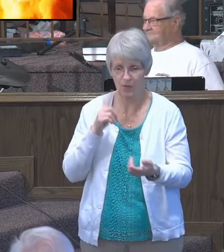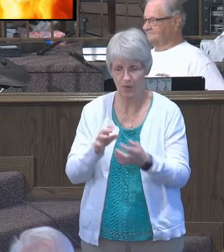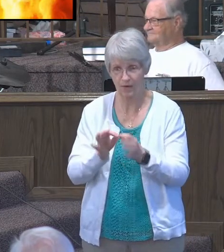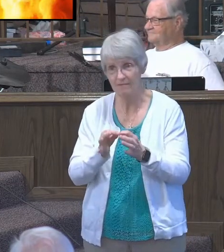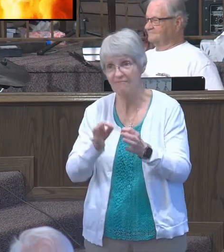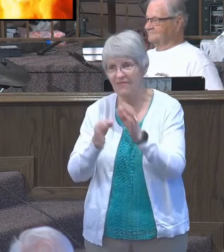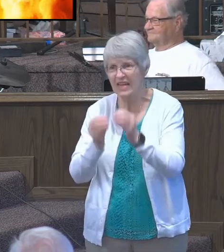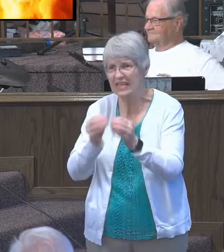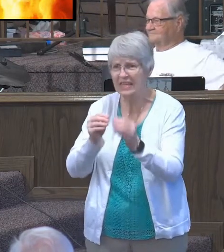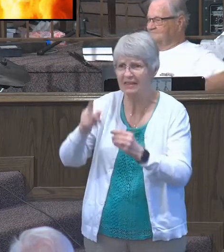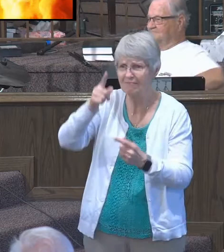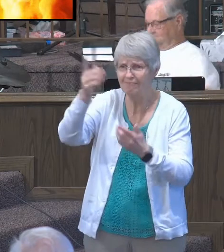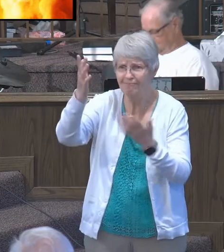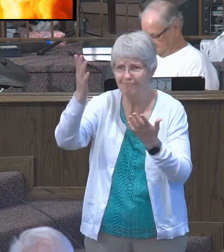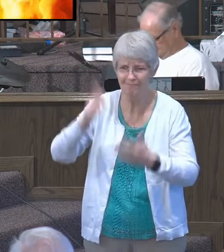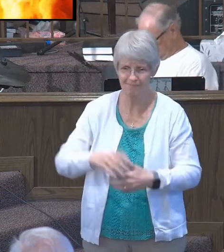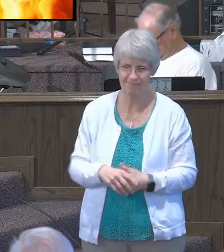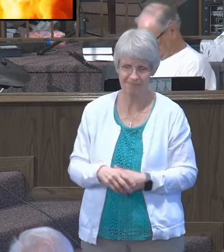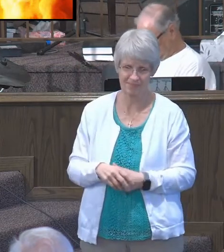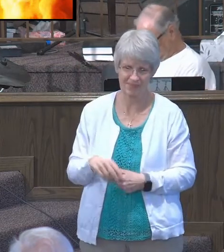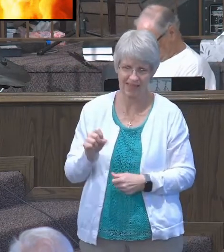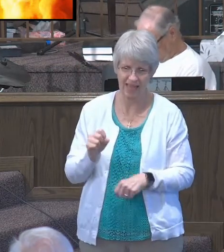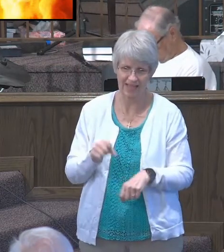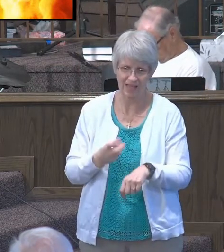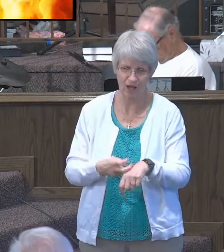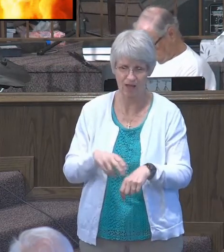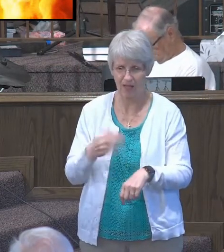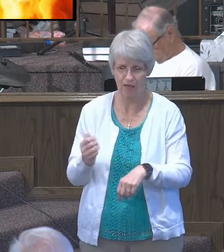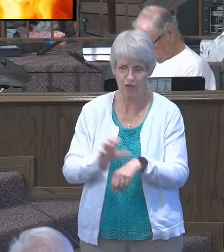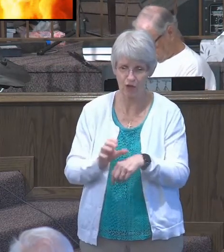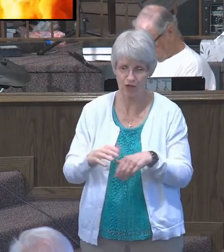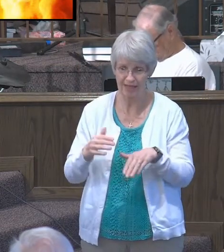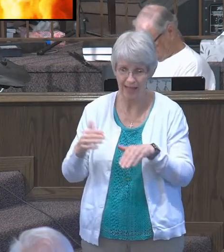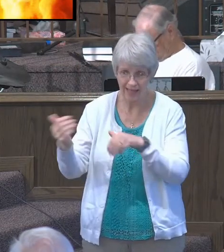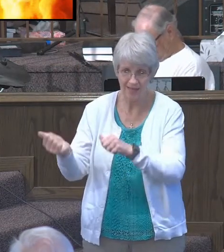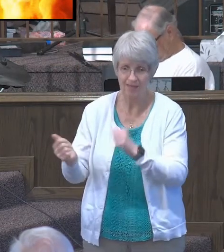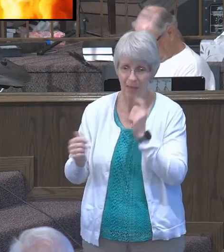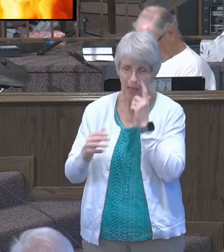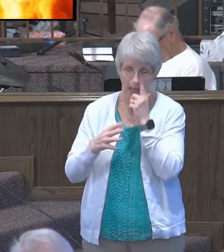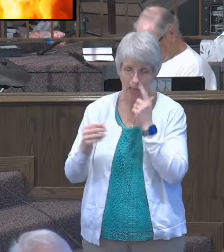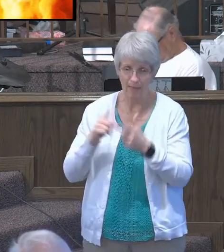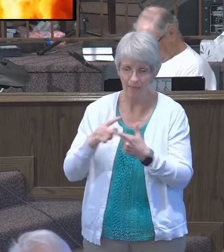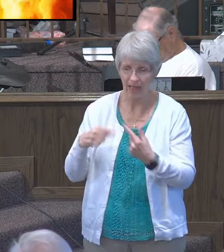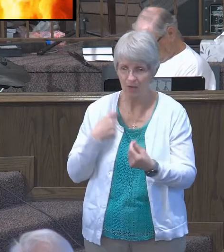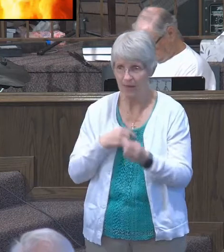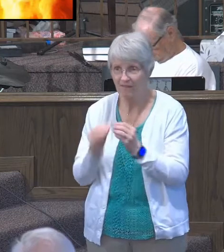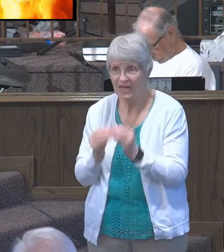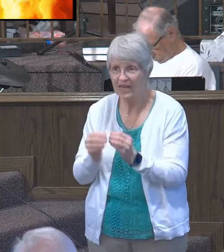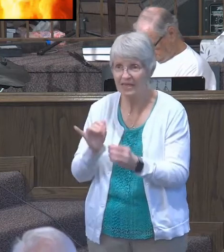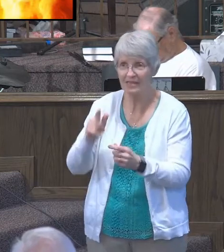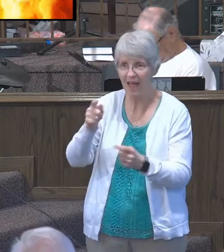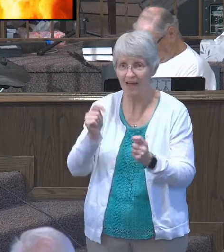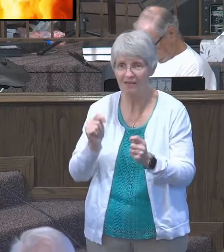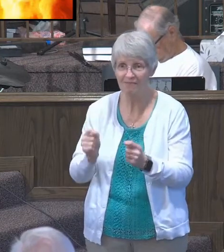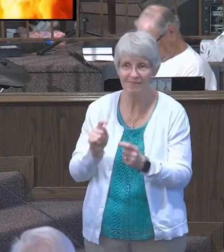that transition time between services and as I attempt to figure technology out, which doesn't